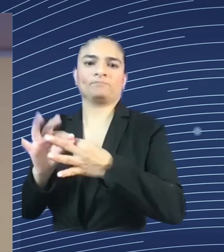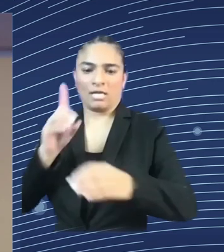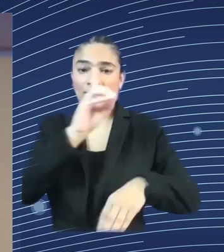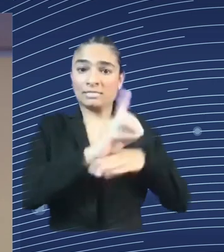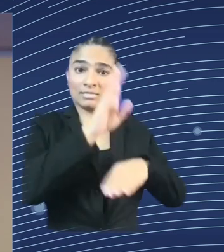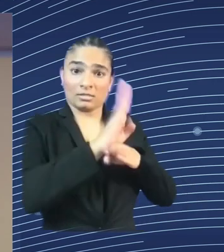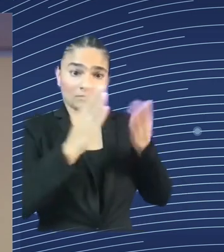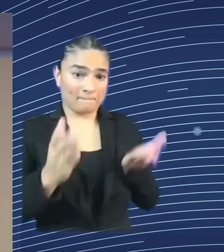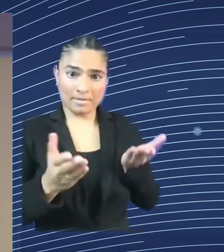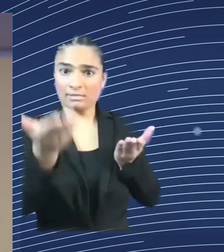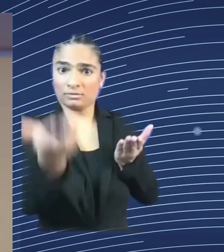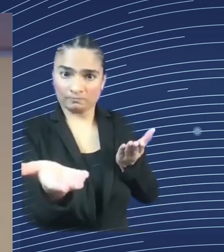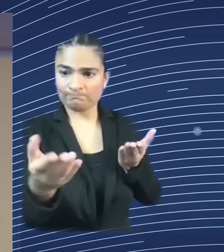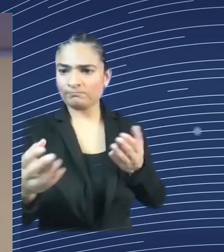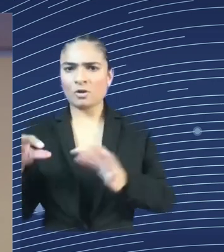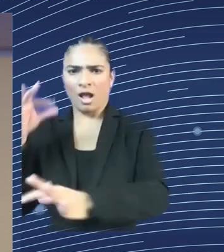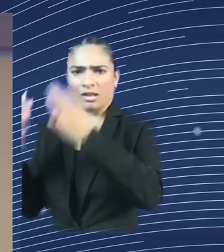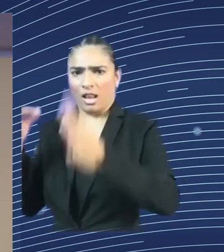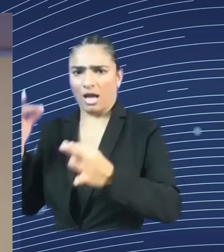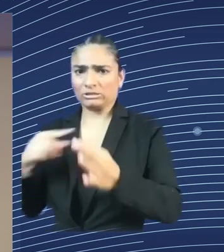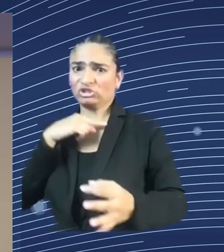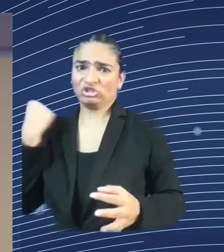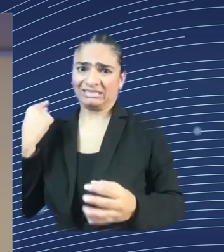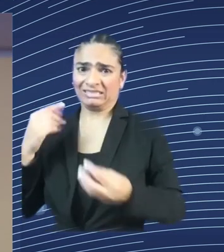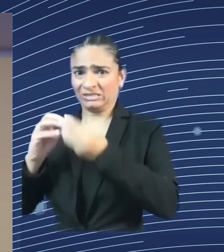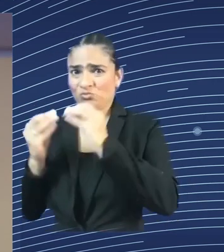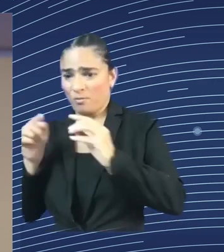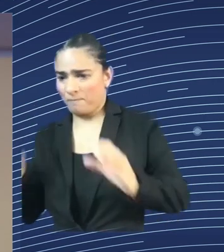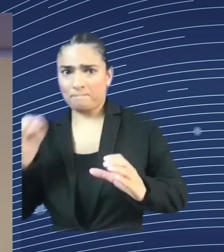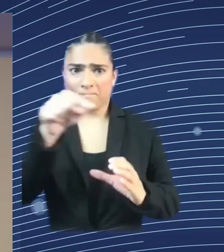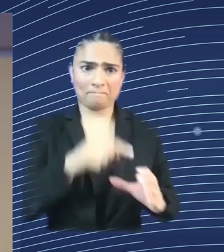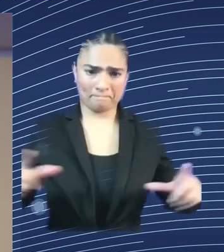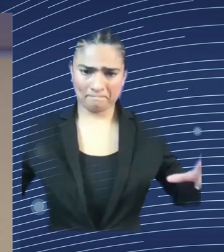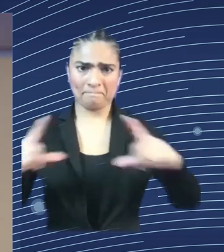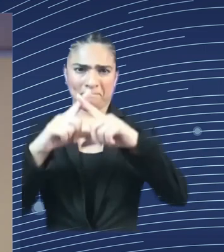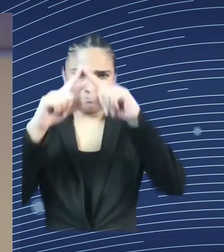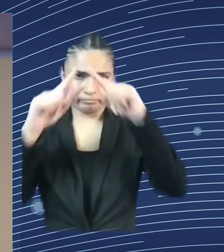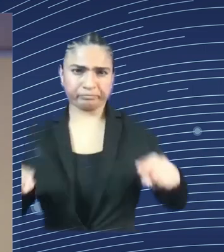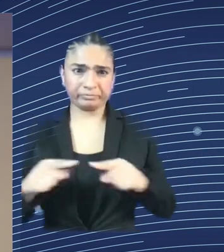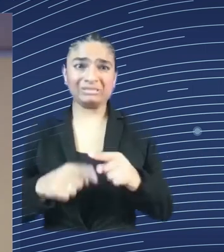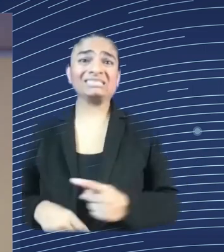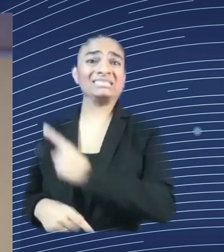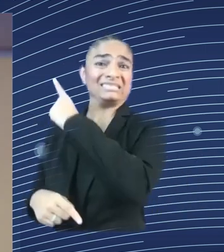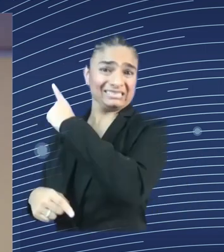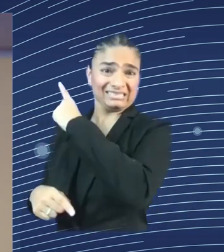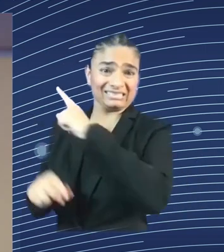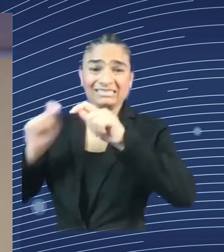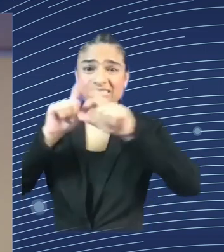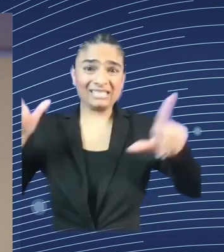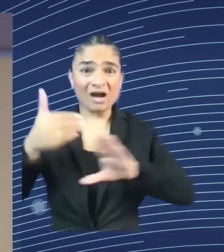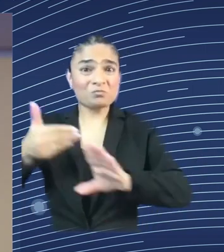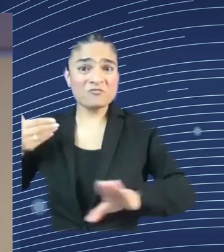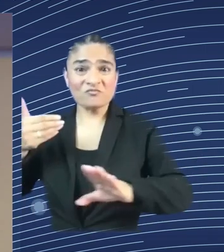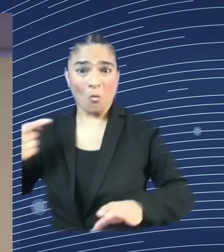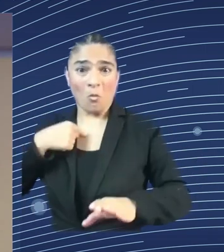because not what's not being declared, you can't find. So the blind spots already, the biggest blind